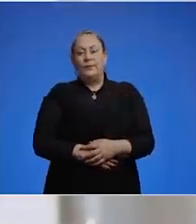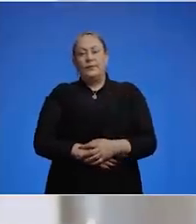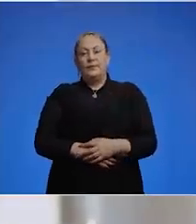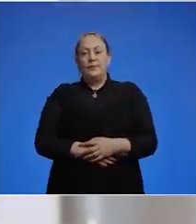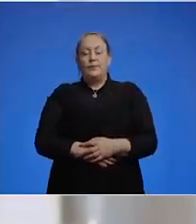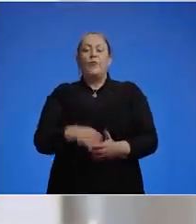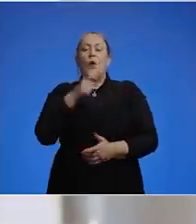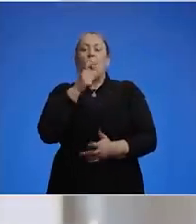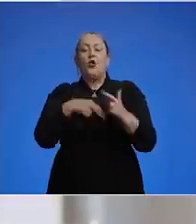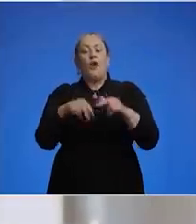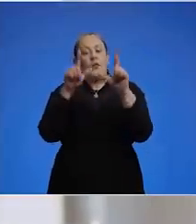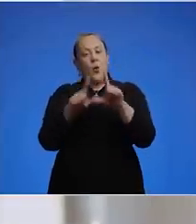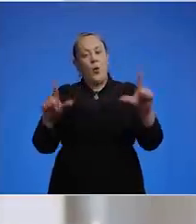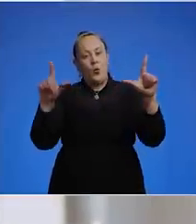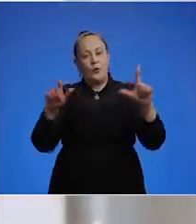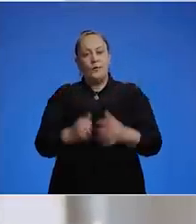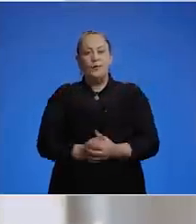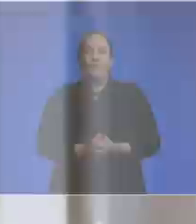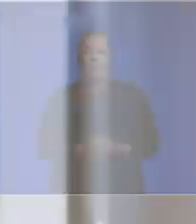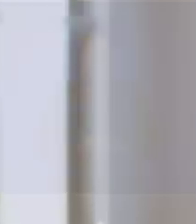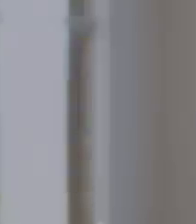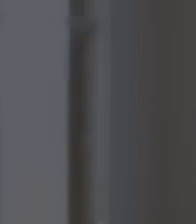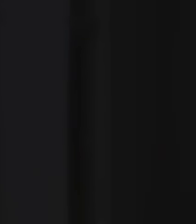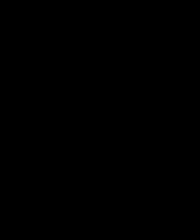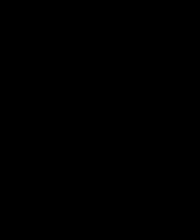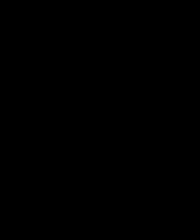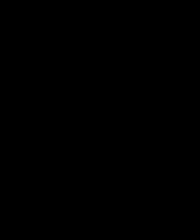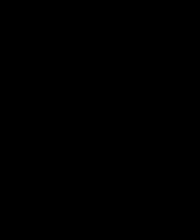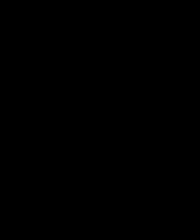The word of the Lord. Thanks be to God.